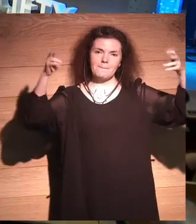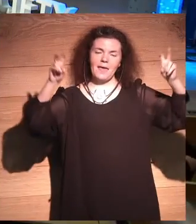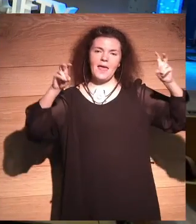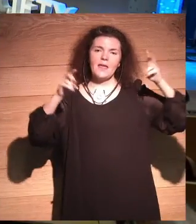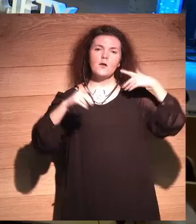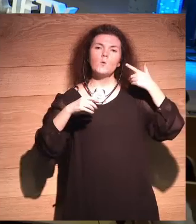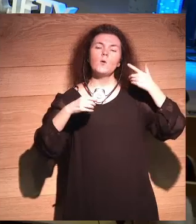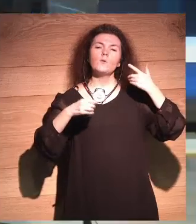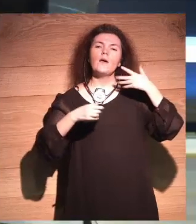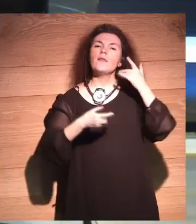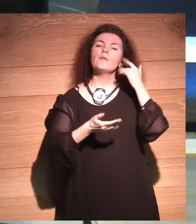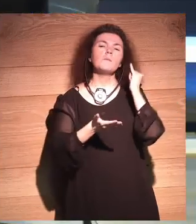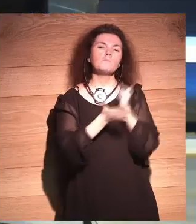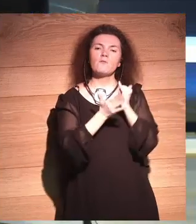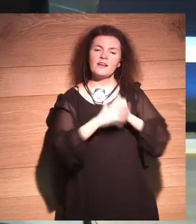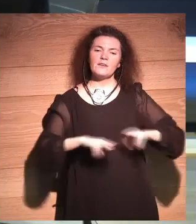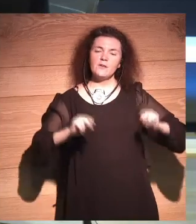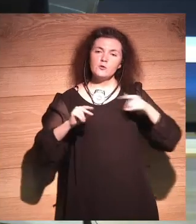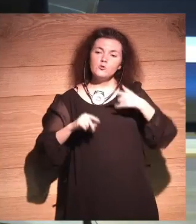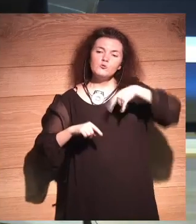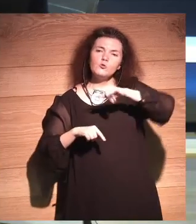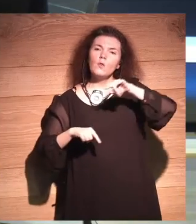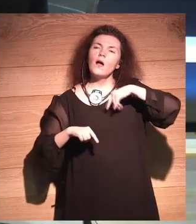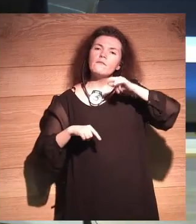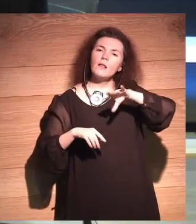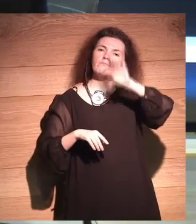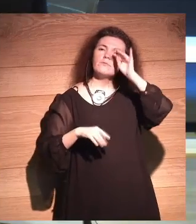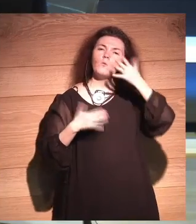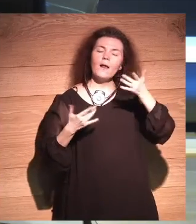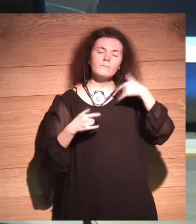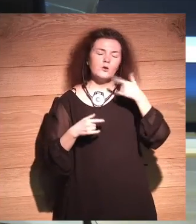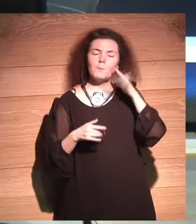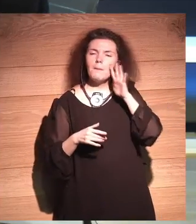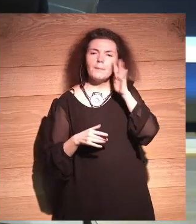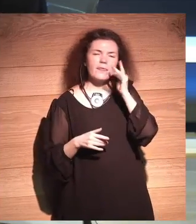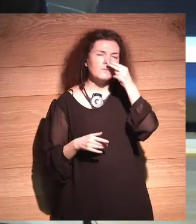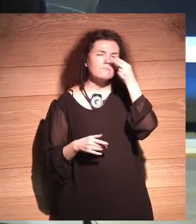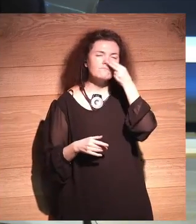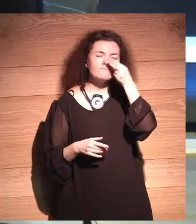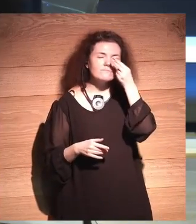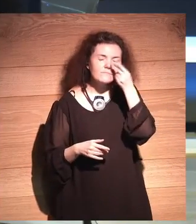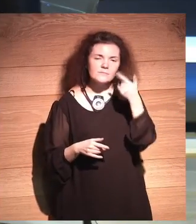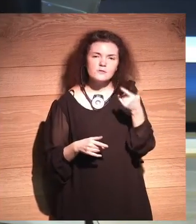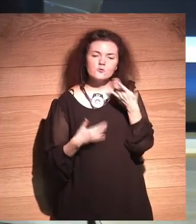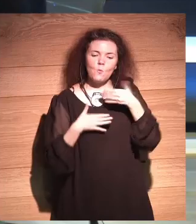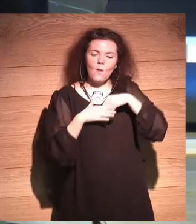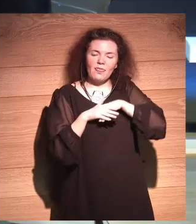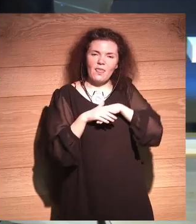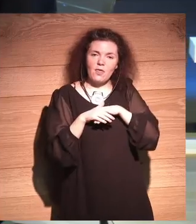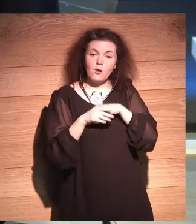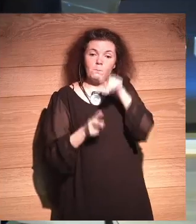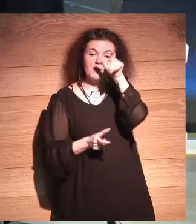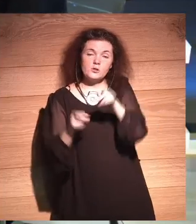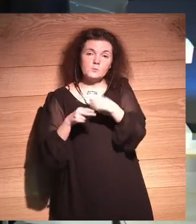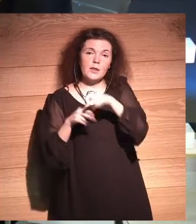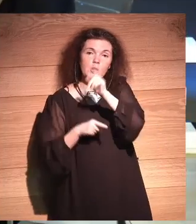stop preaching and let's stop working and putting our hands to work. This is my lesson, the lesson that I